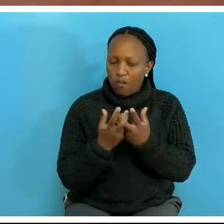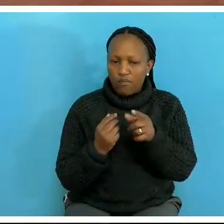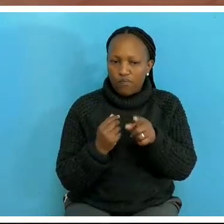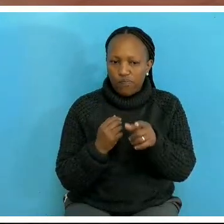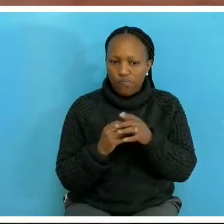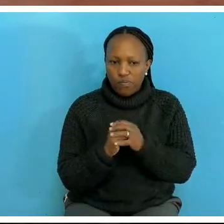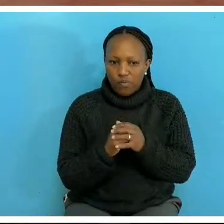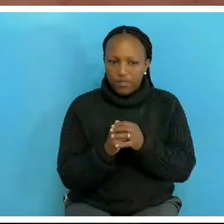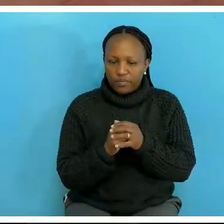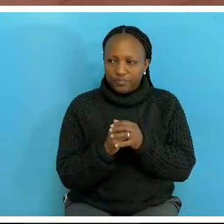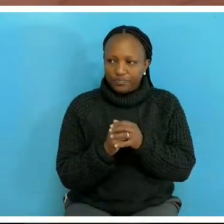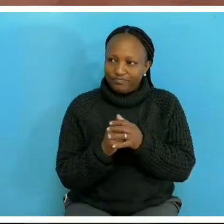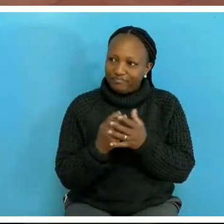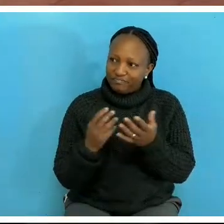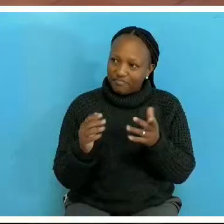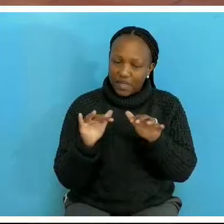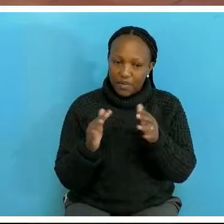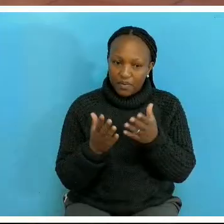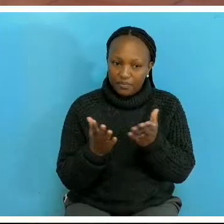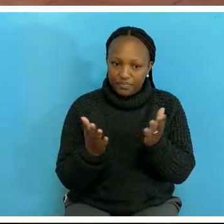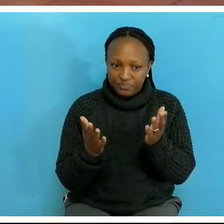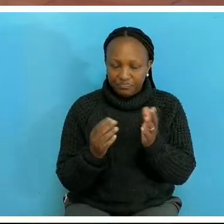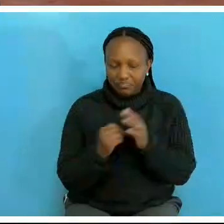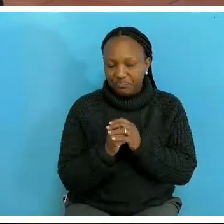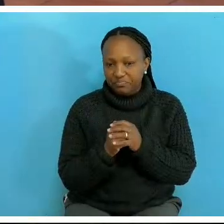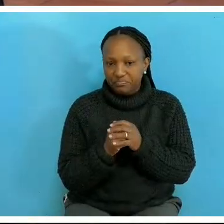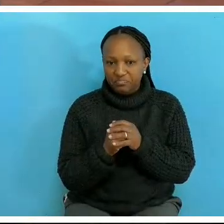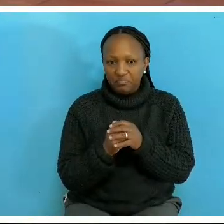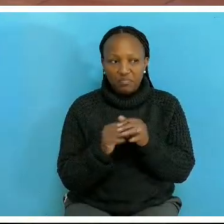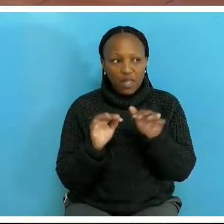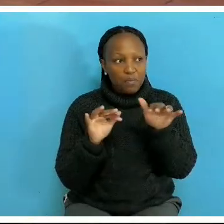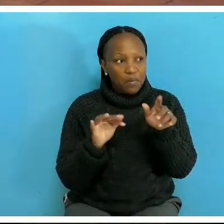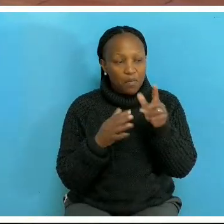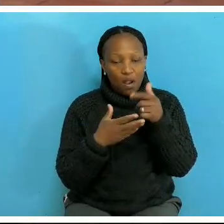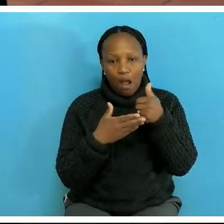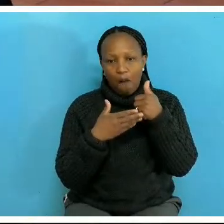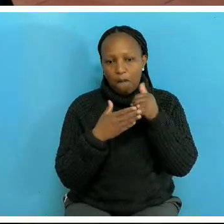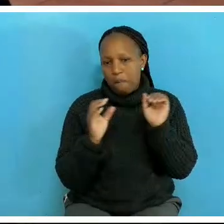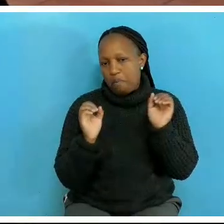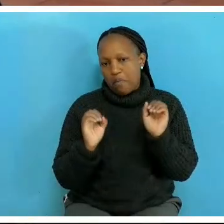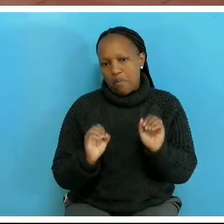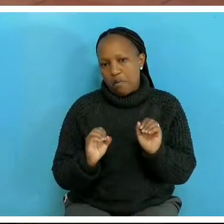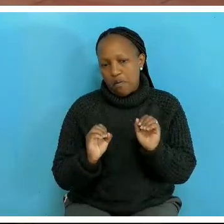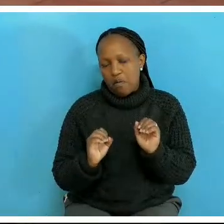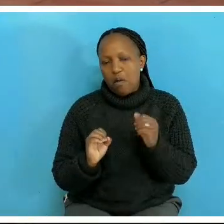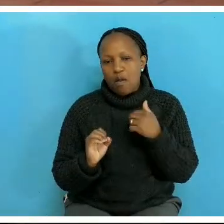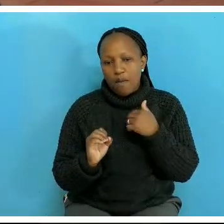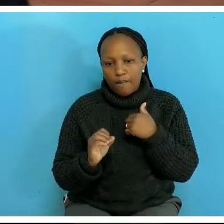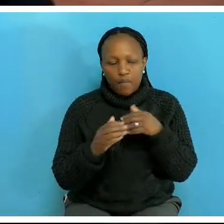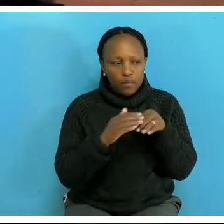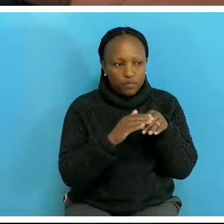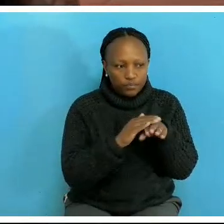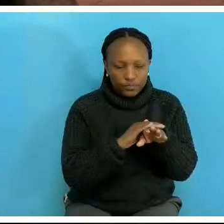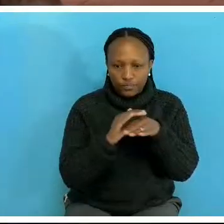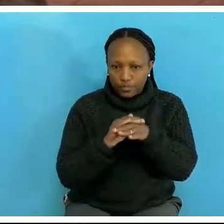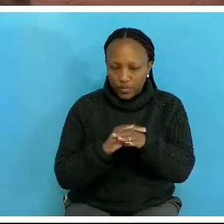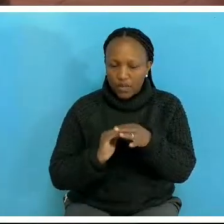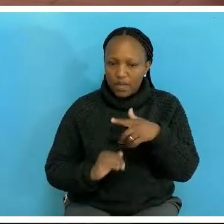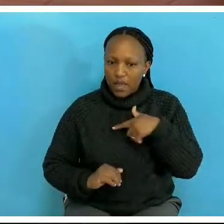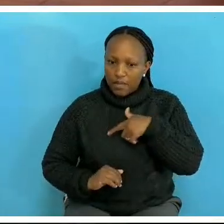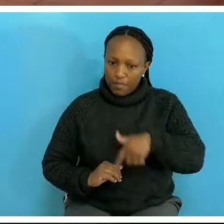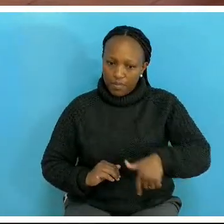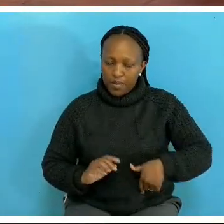But people, there was no one to help us. I even approached President